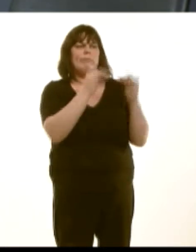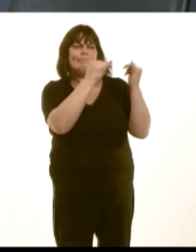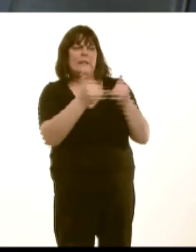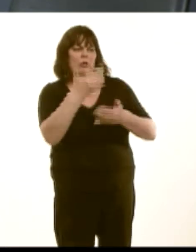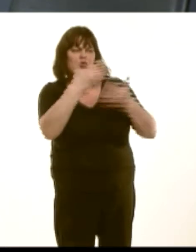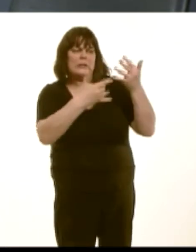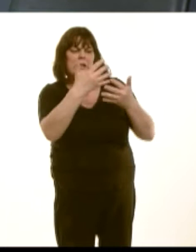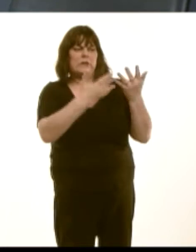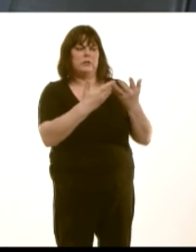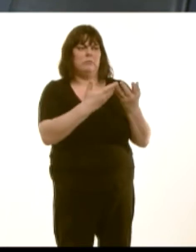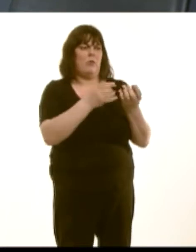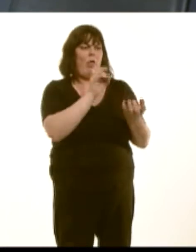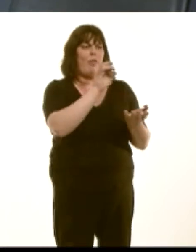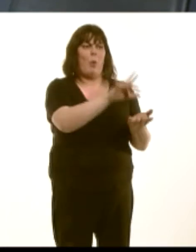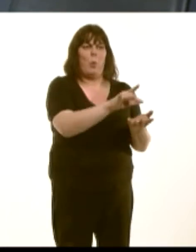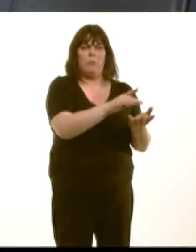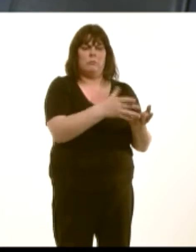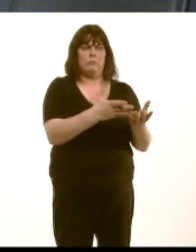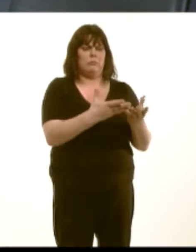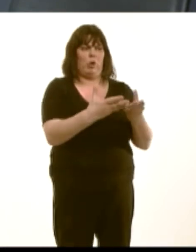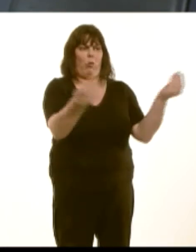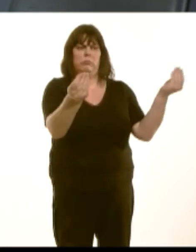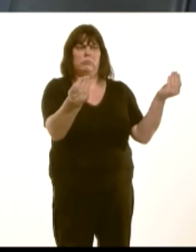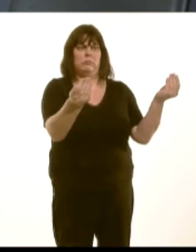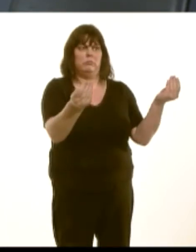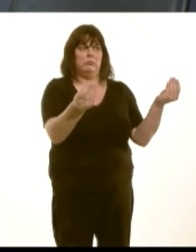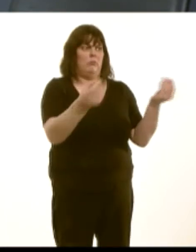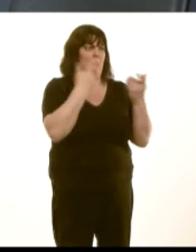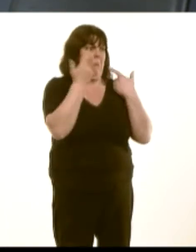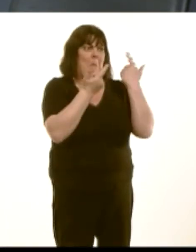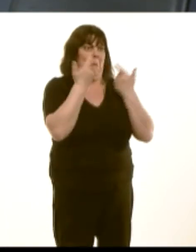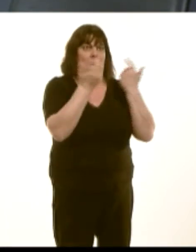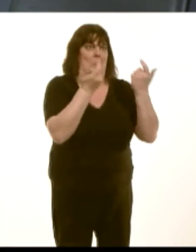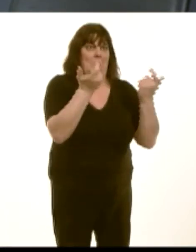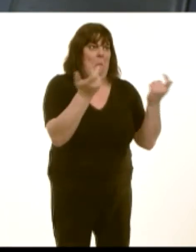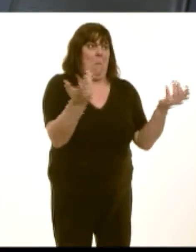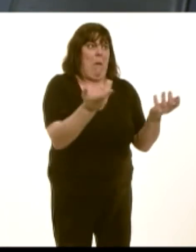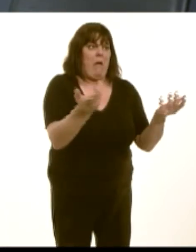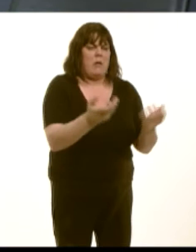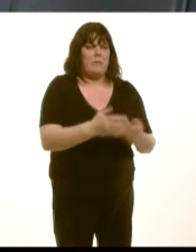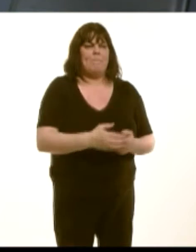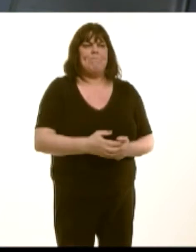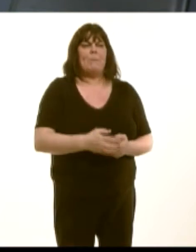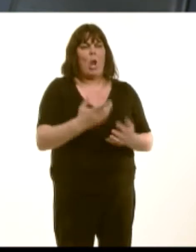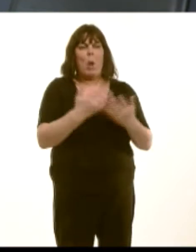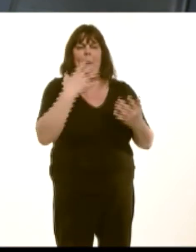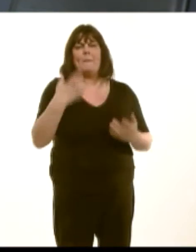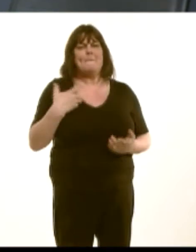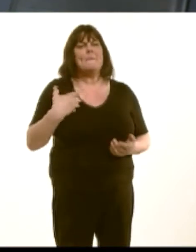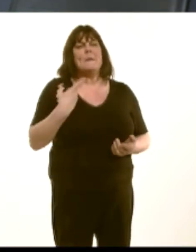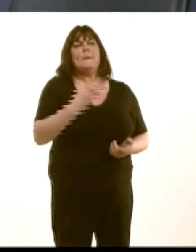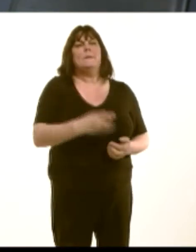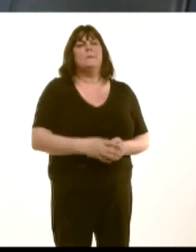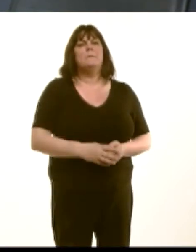tests and so on, aren't available. They've gone missing during that appointment. Do you agree with me, therefore, that we